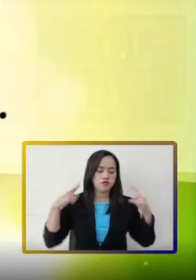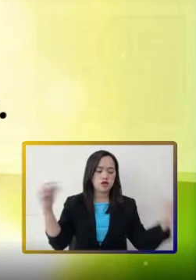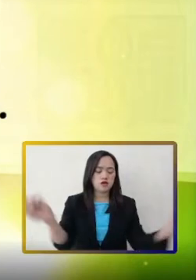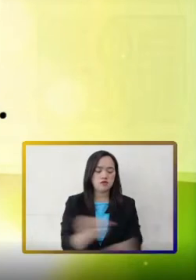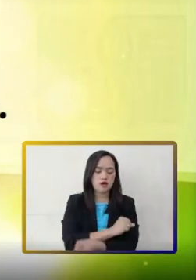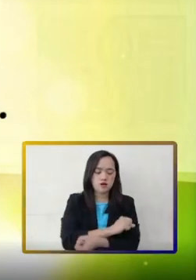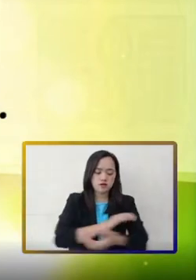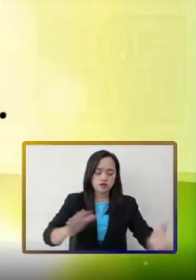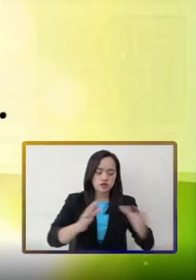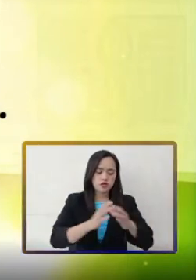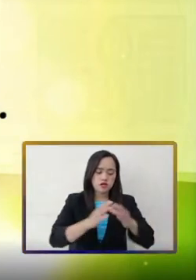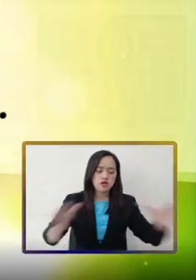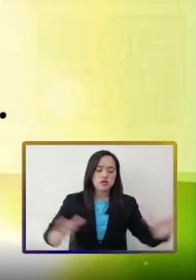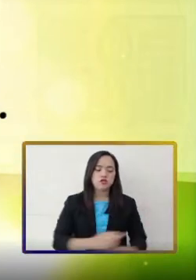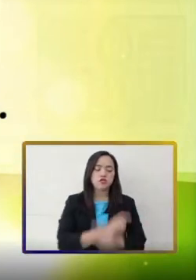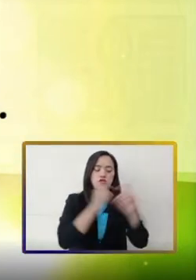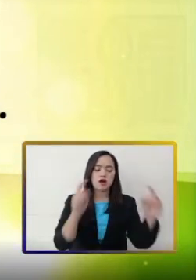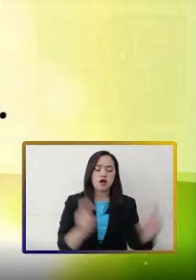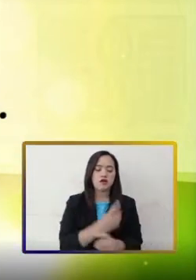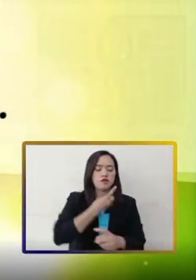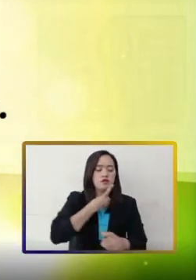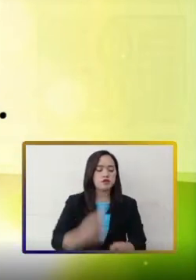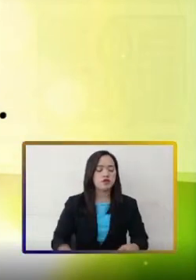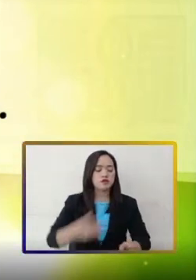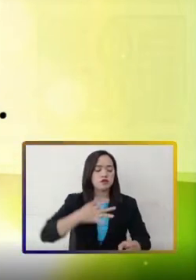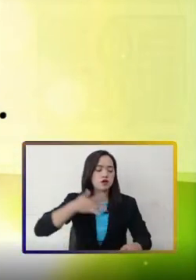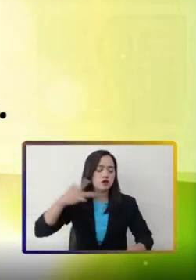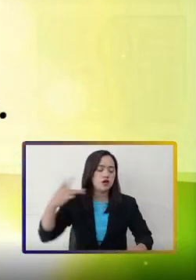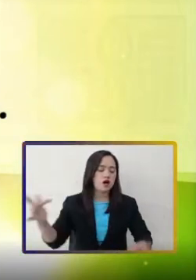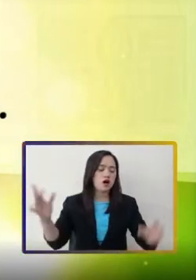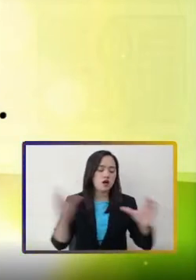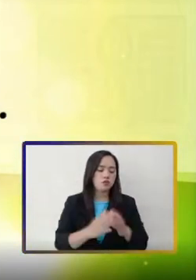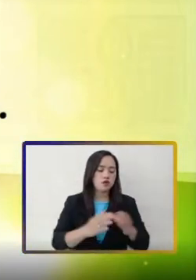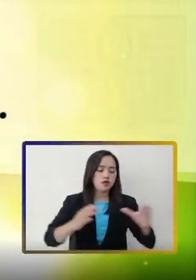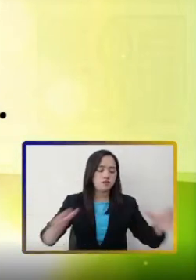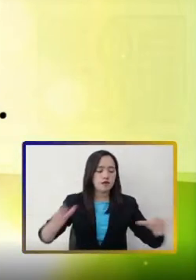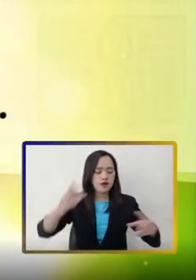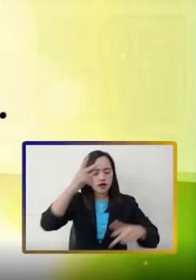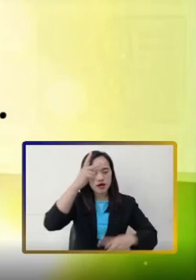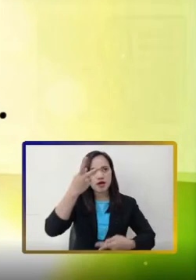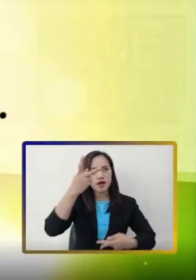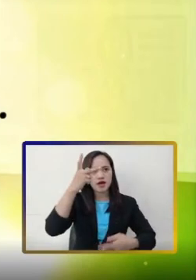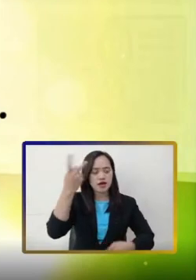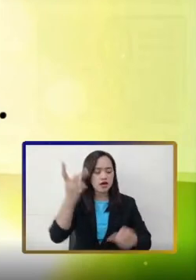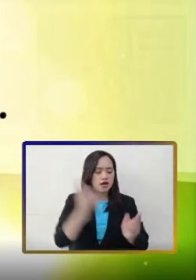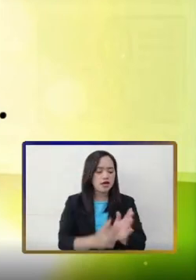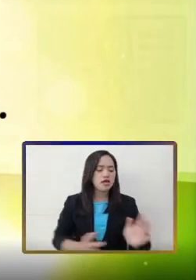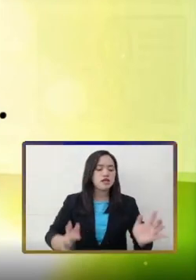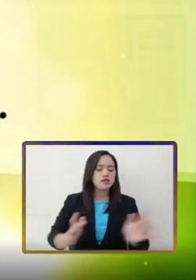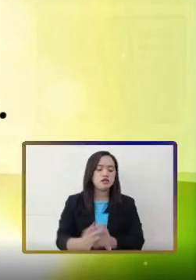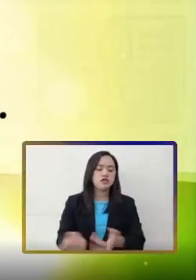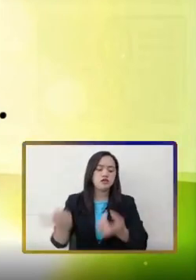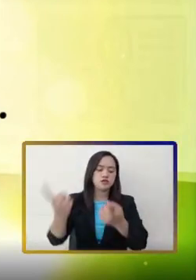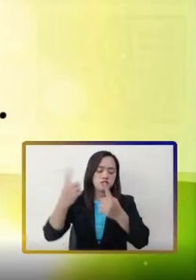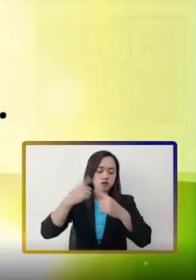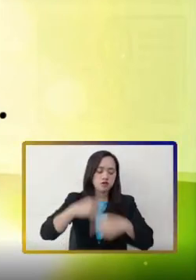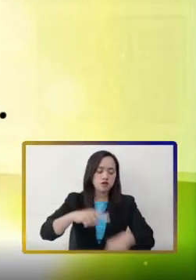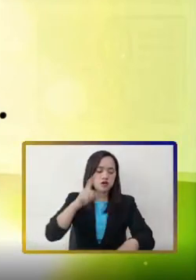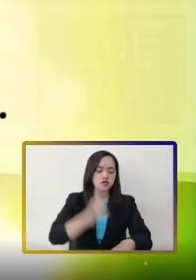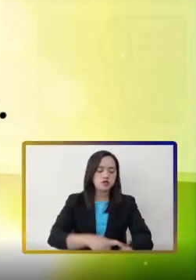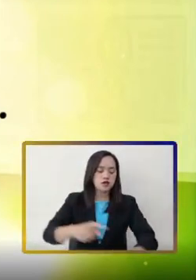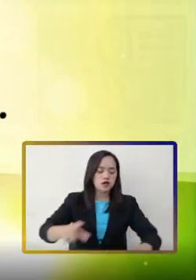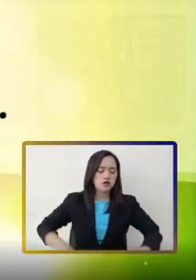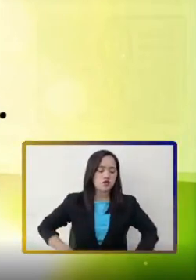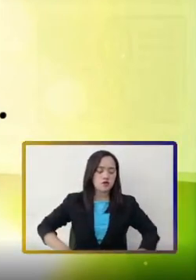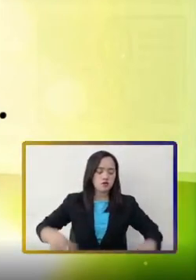was wrecked by sin and strife, this God filled my heart with pain. Jesus swept